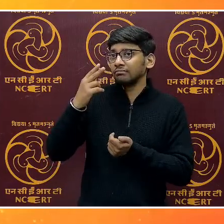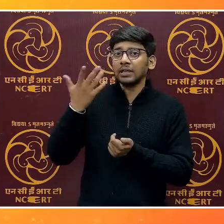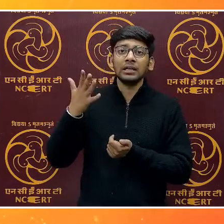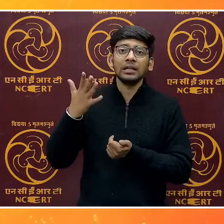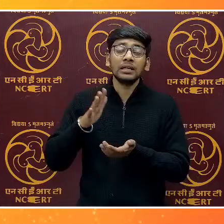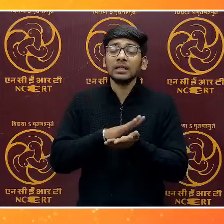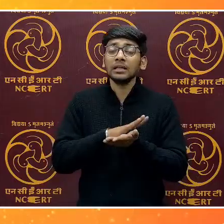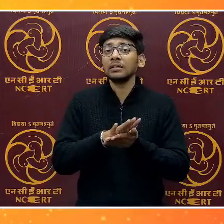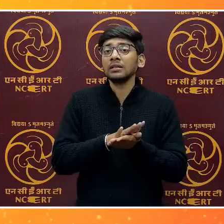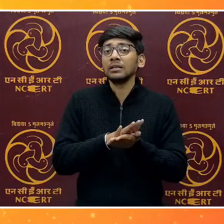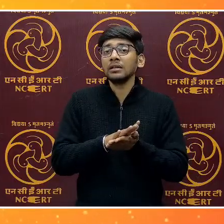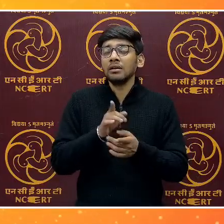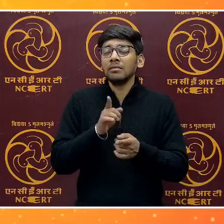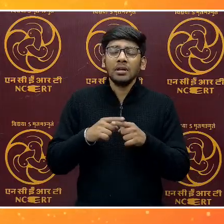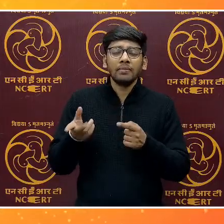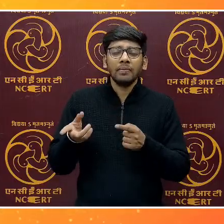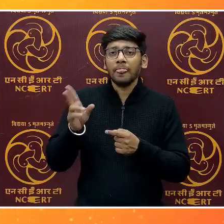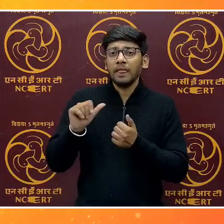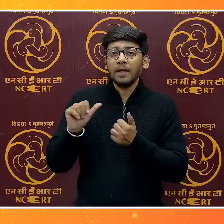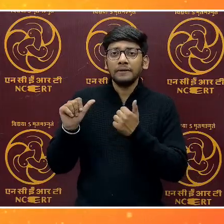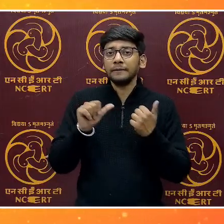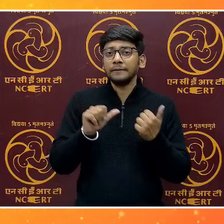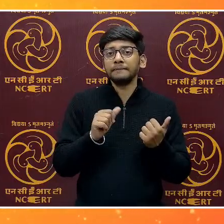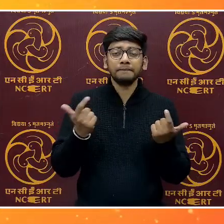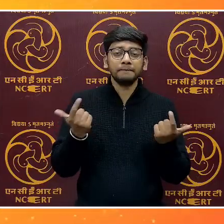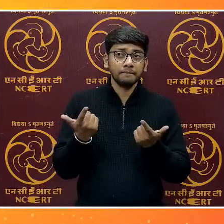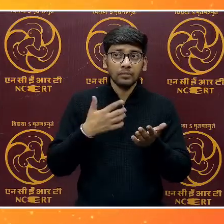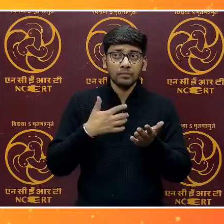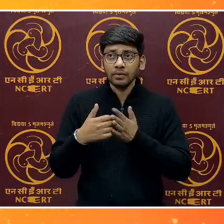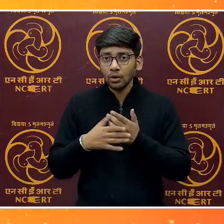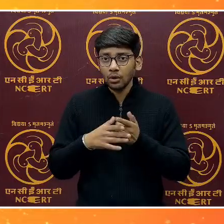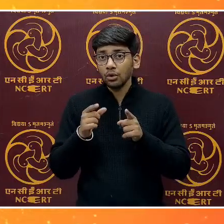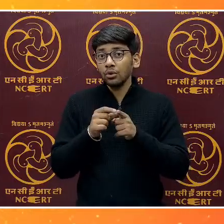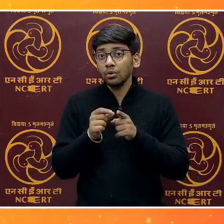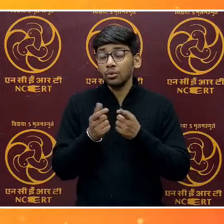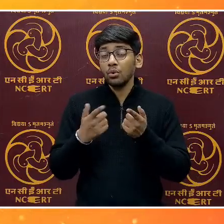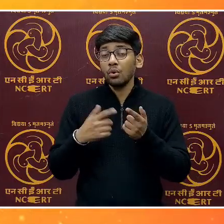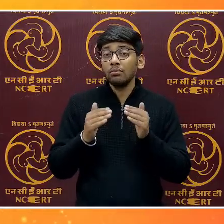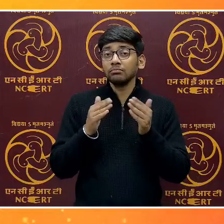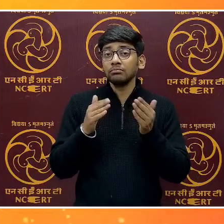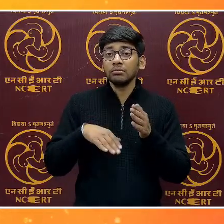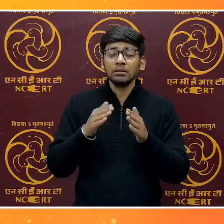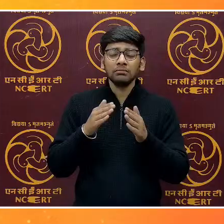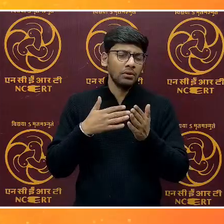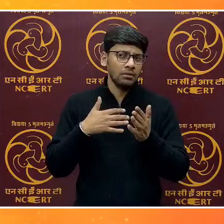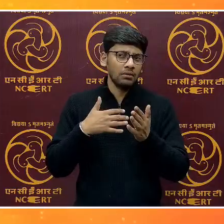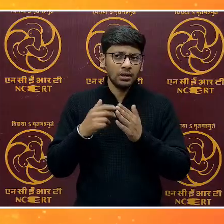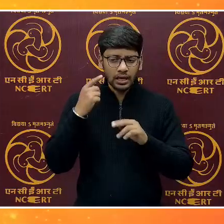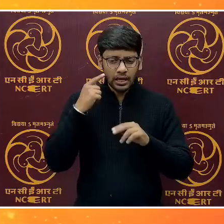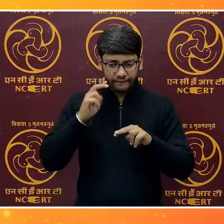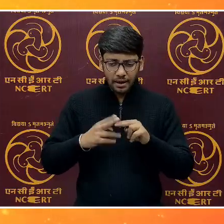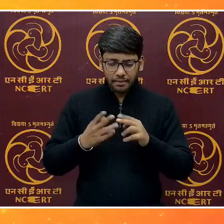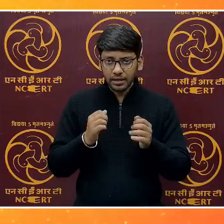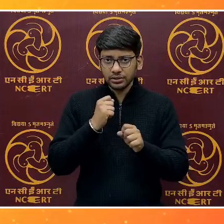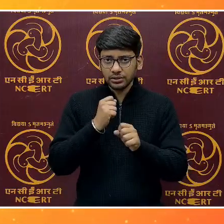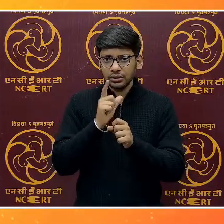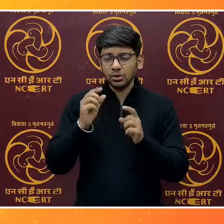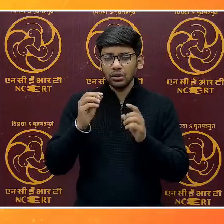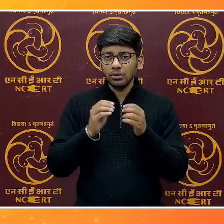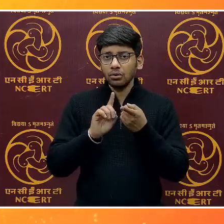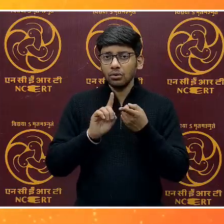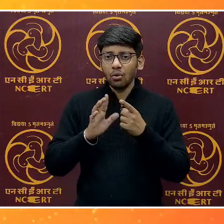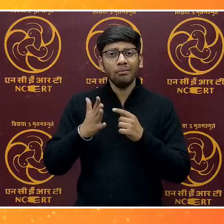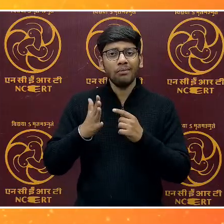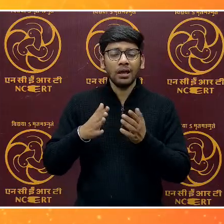also recall an activity which our learners can do at home. You can take a ball and you can show a